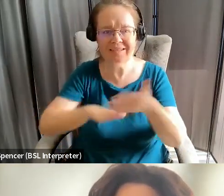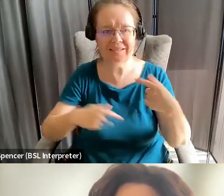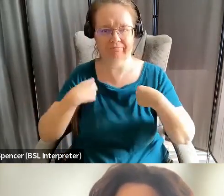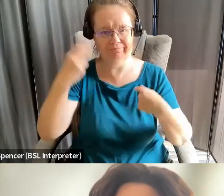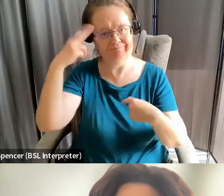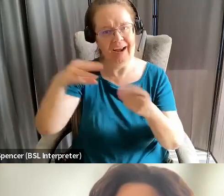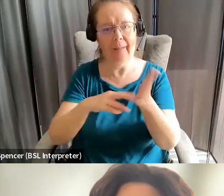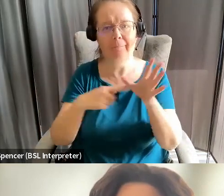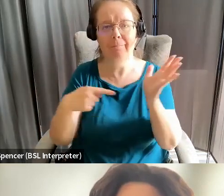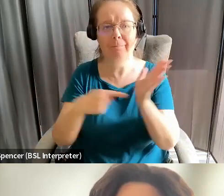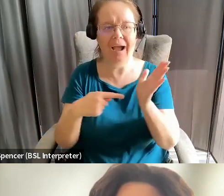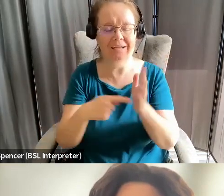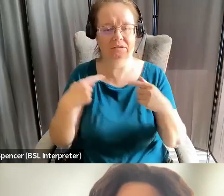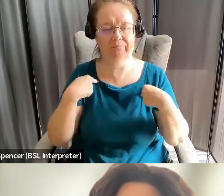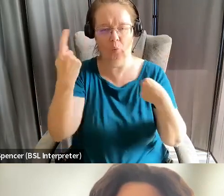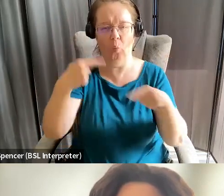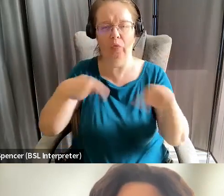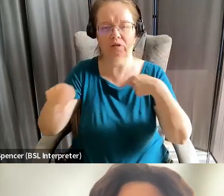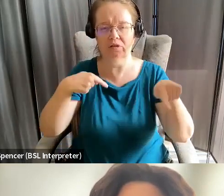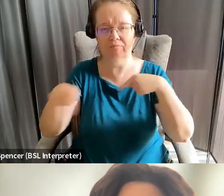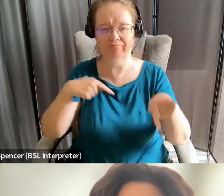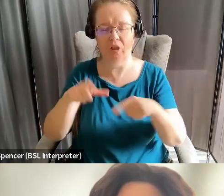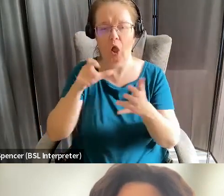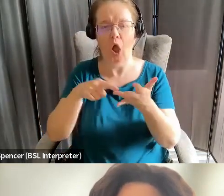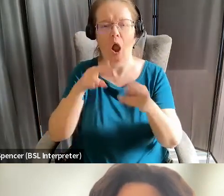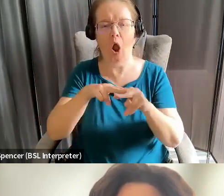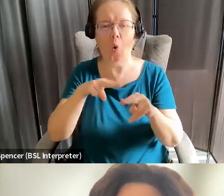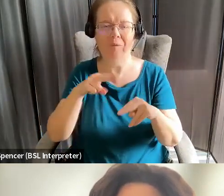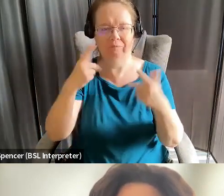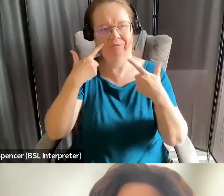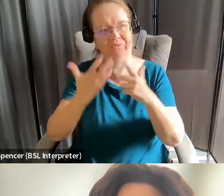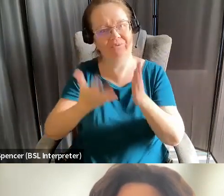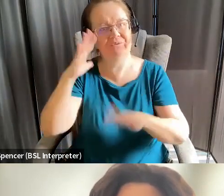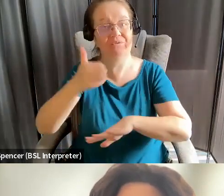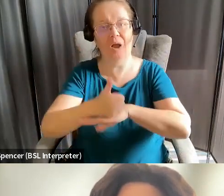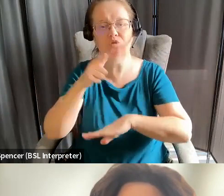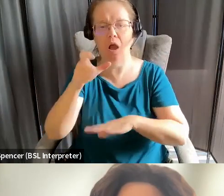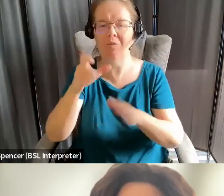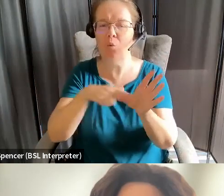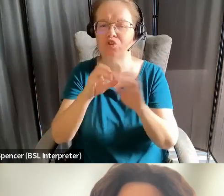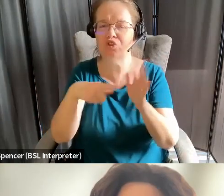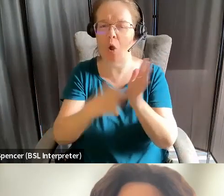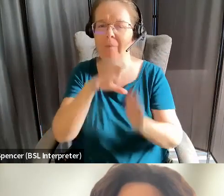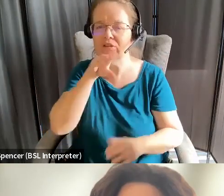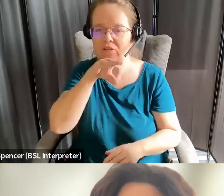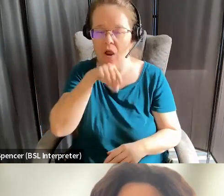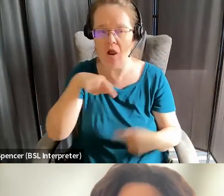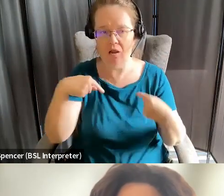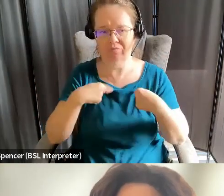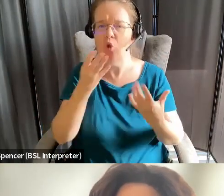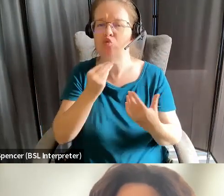Matt, and I am one of the directors and co-founders at CyberDuck, and I'm going to be your host for this session. CyberDuck are a user experience